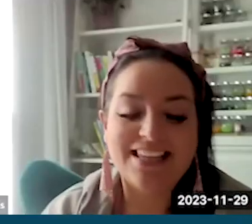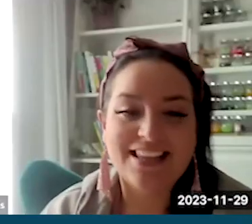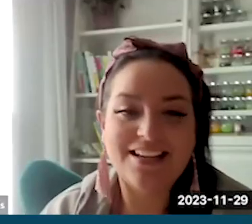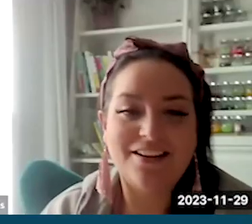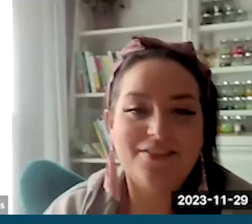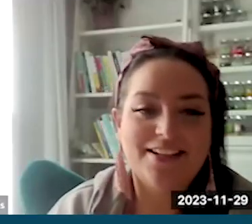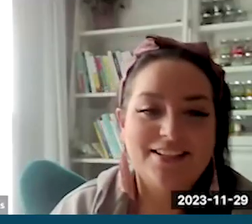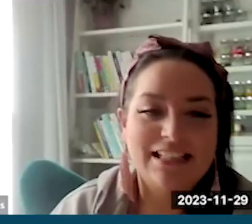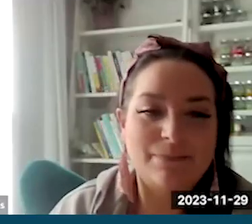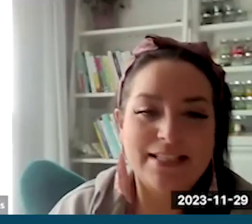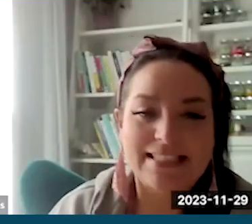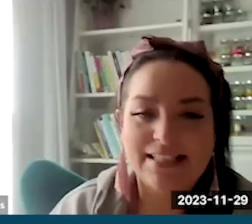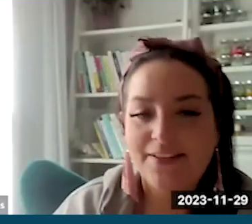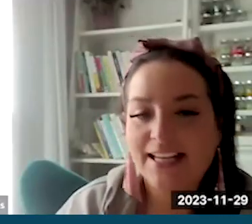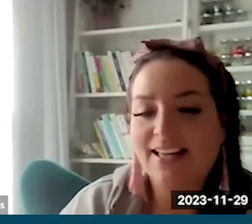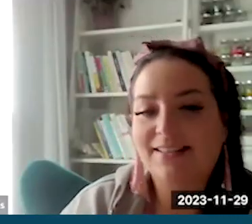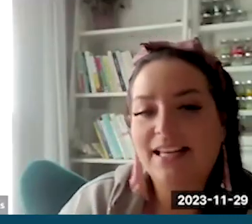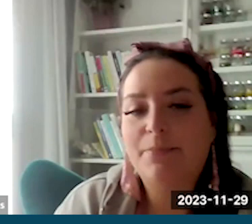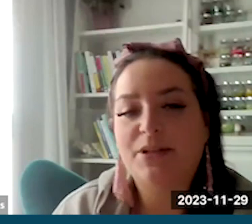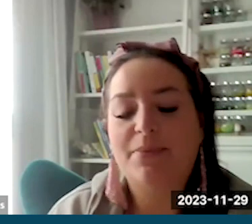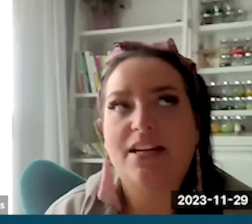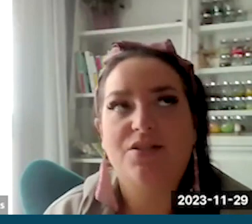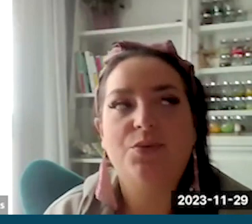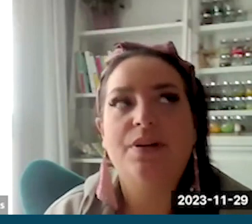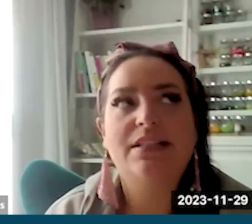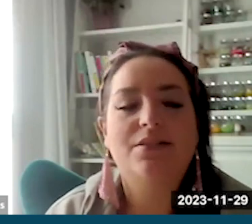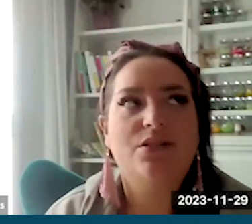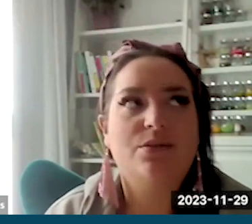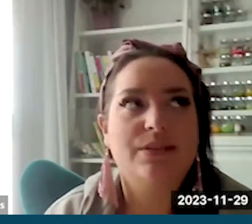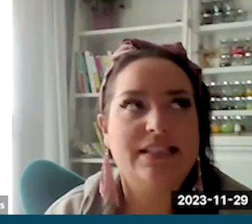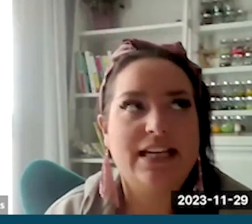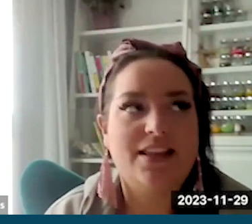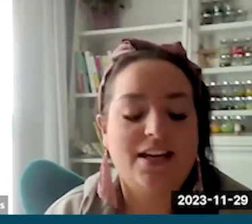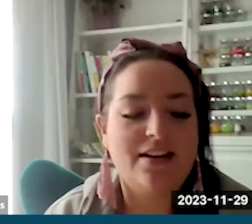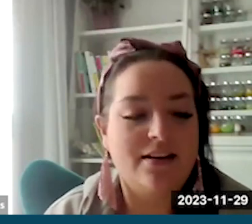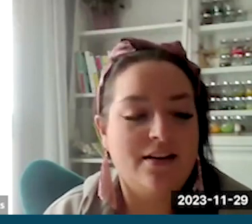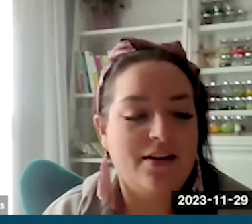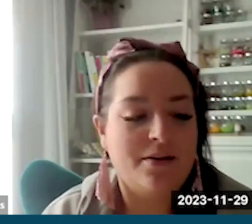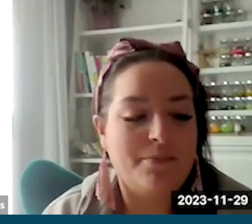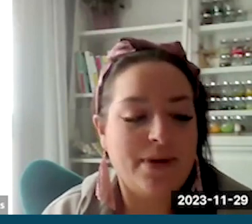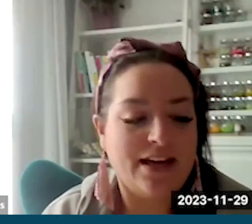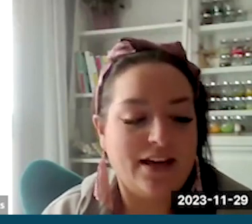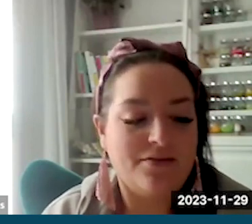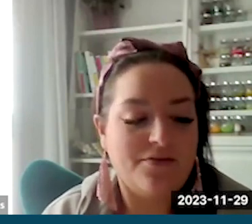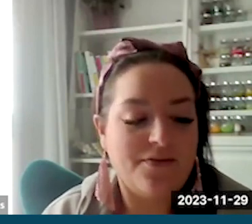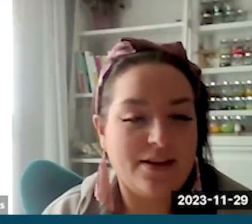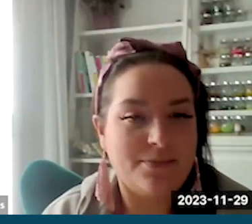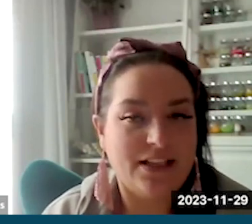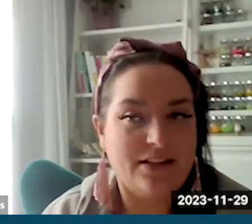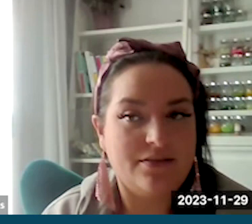I can't think of a specific example, but I do want to say that